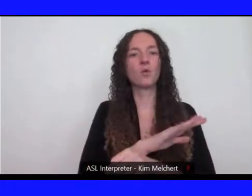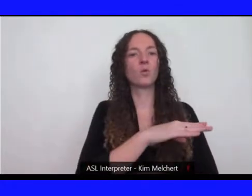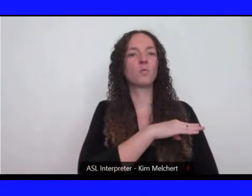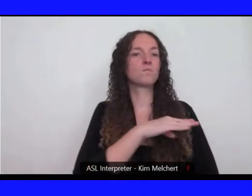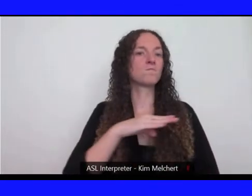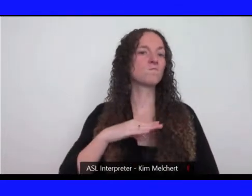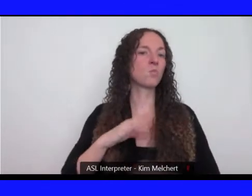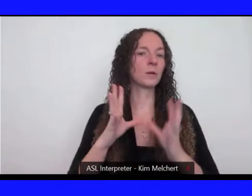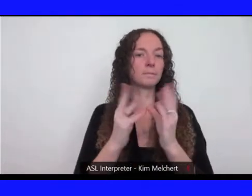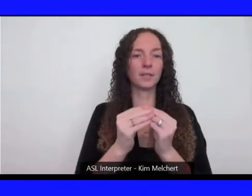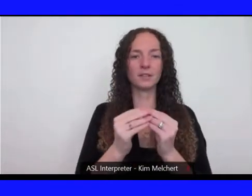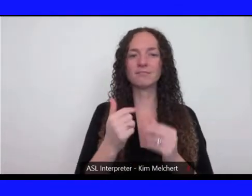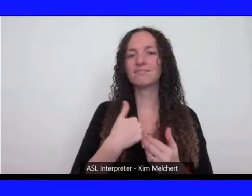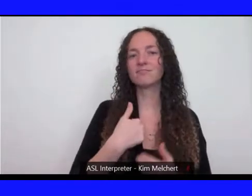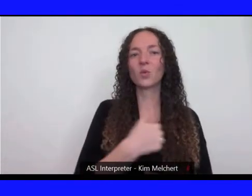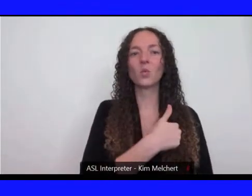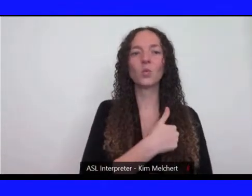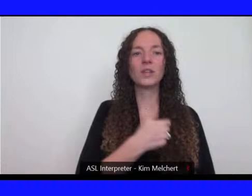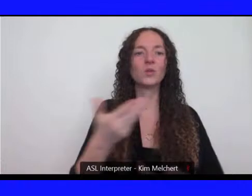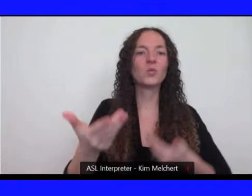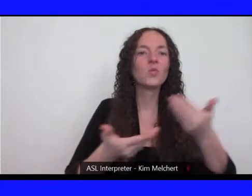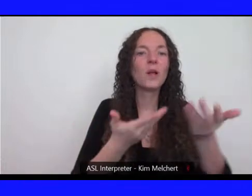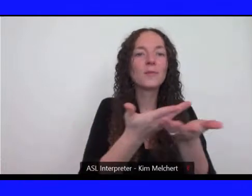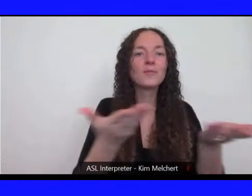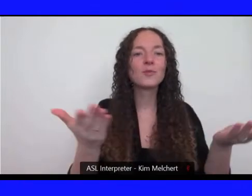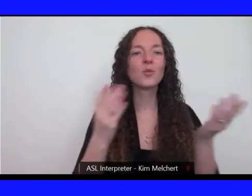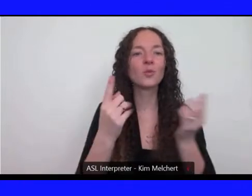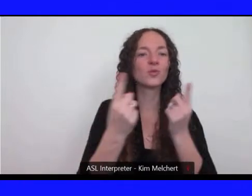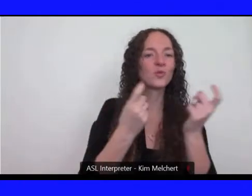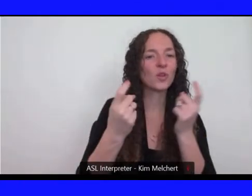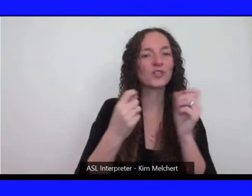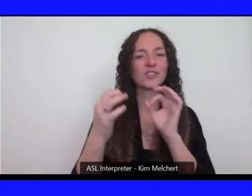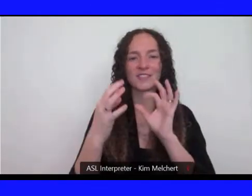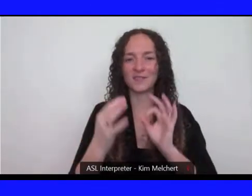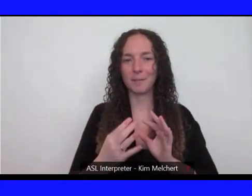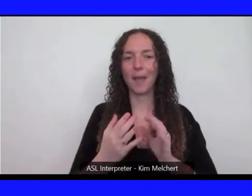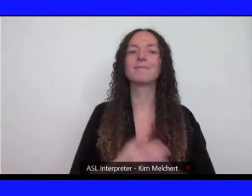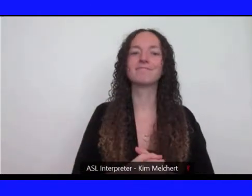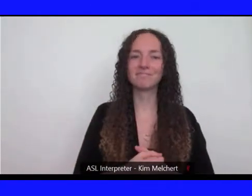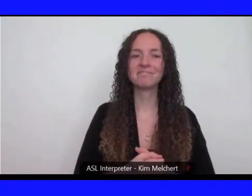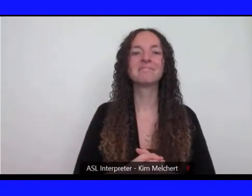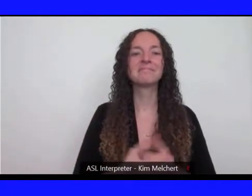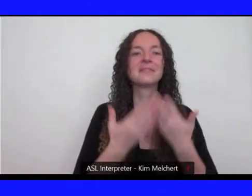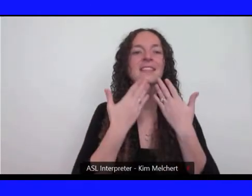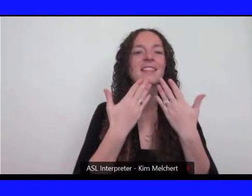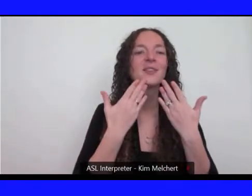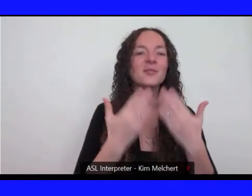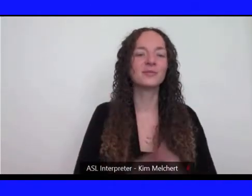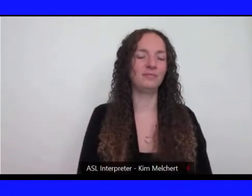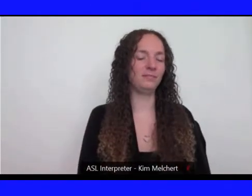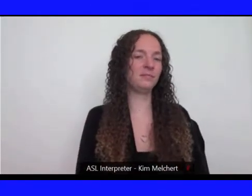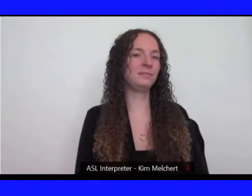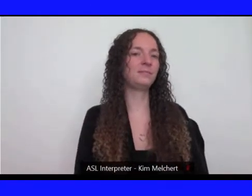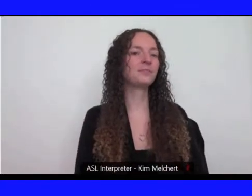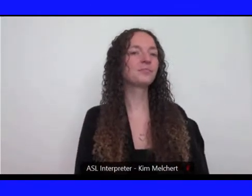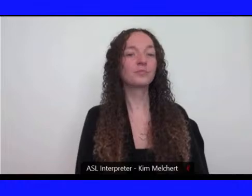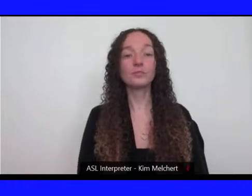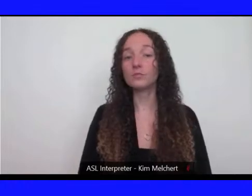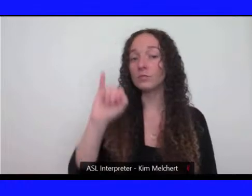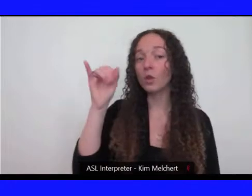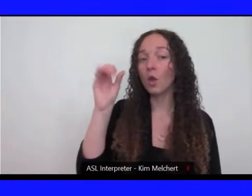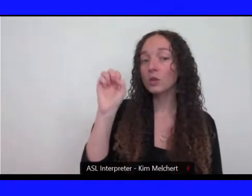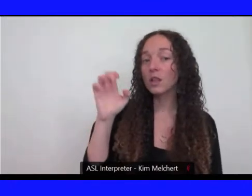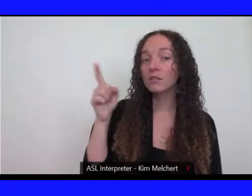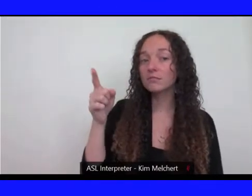have a kind of overall questions, Matt. When we were talking about the number